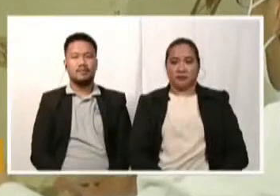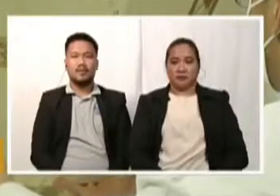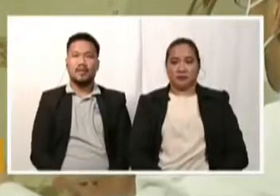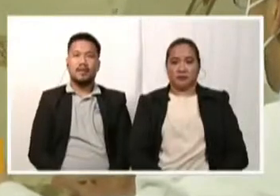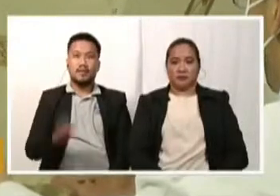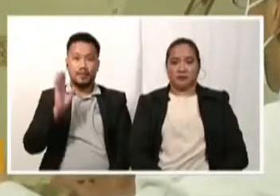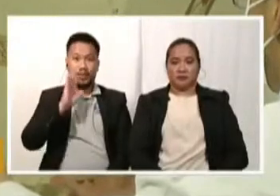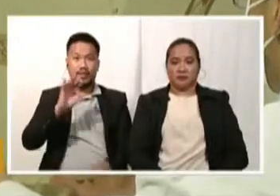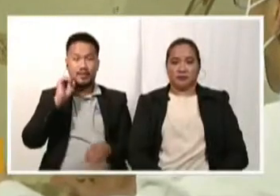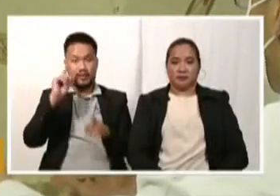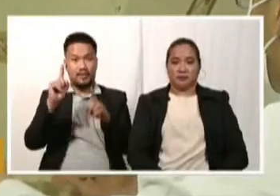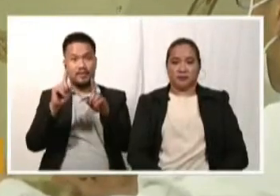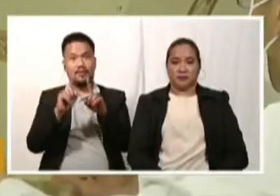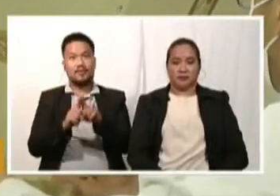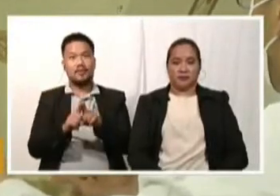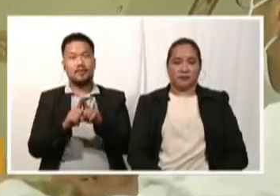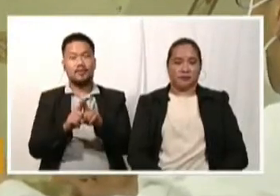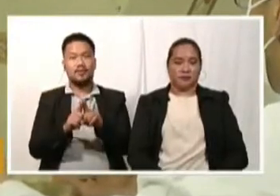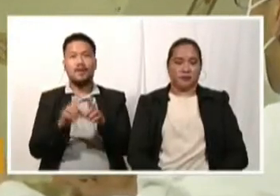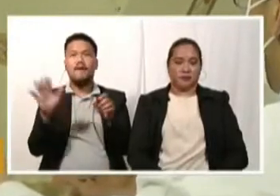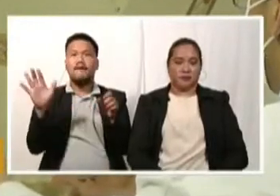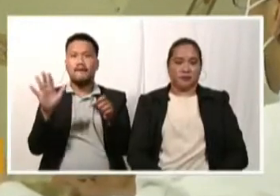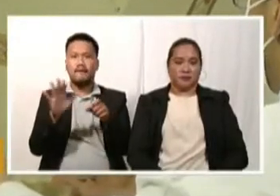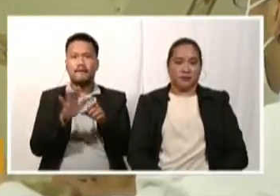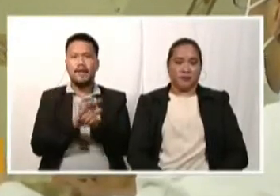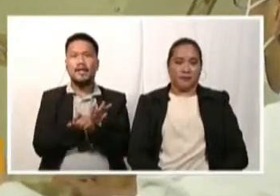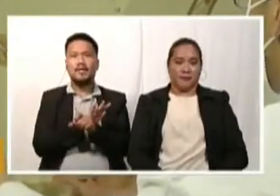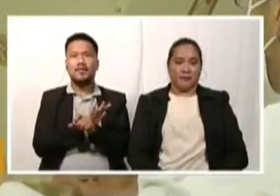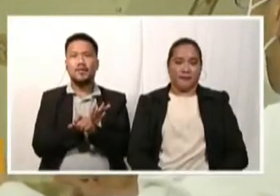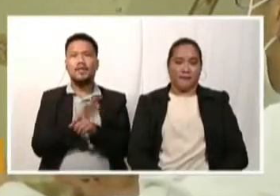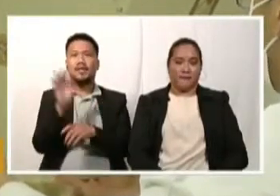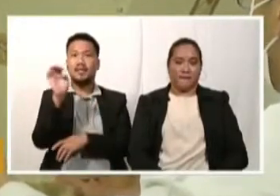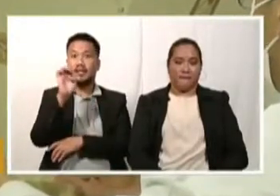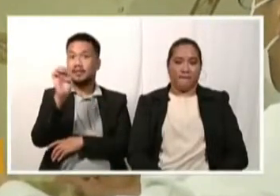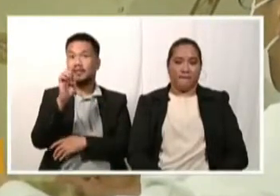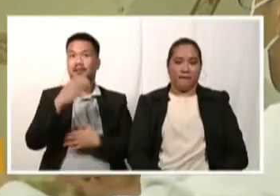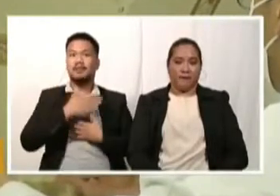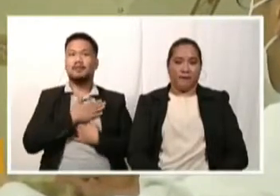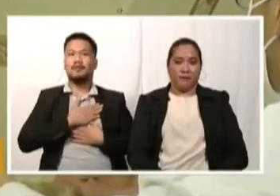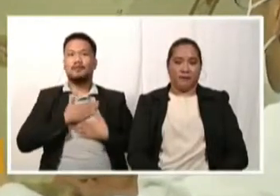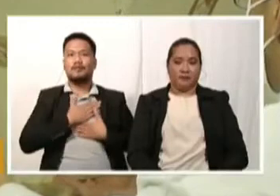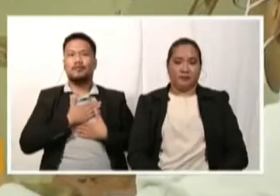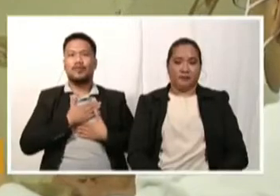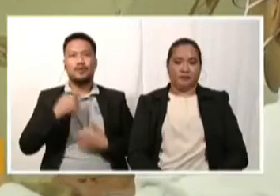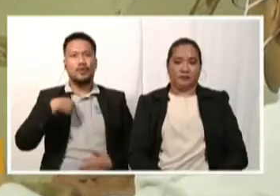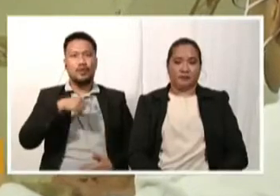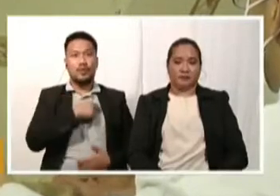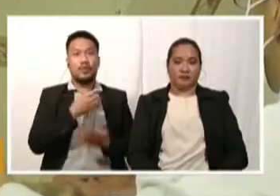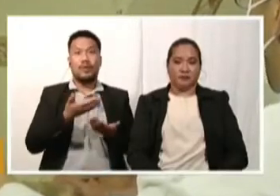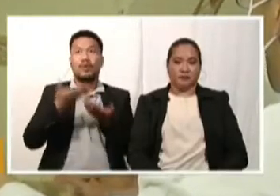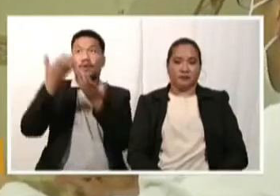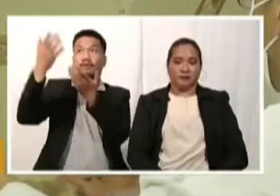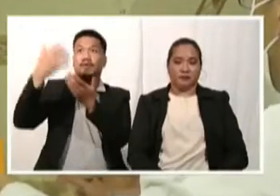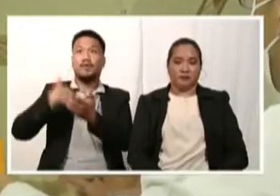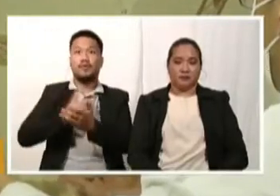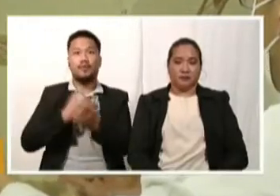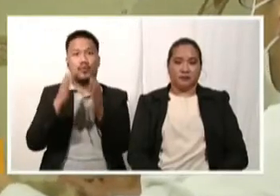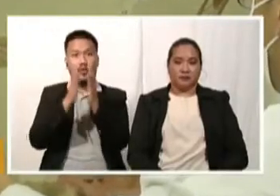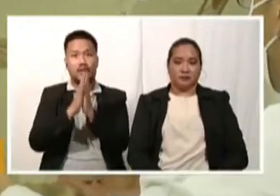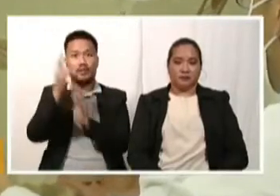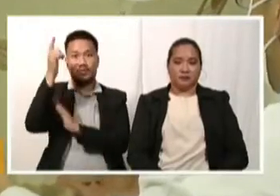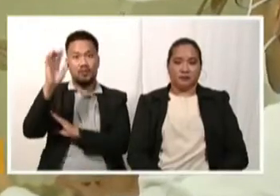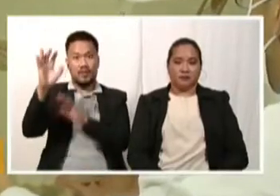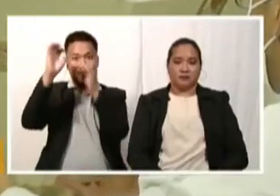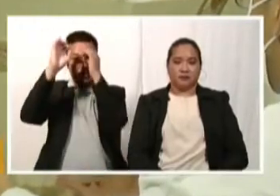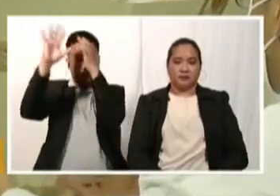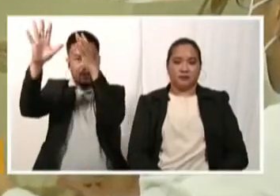Brothers and sisters, filled with Paschal joy, let us offer our prayers to God our Father,